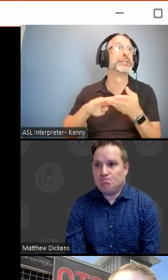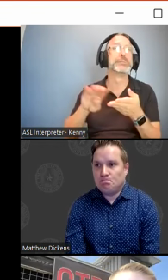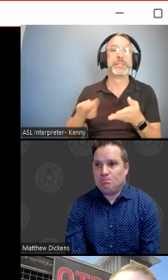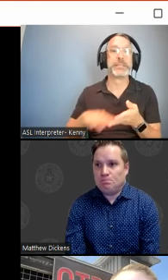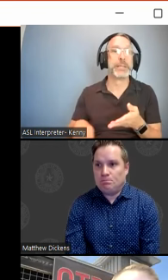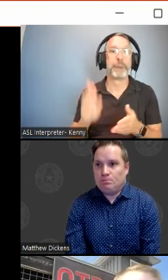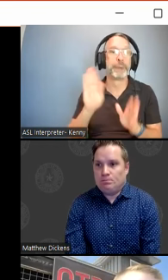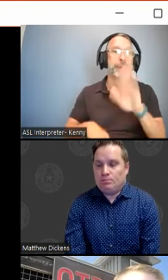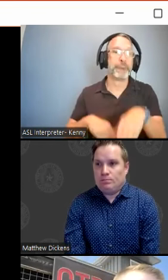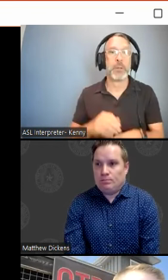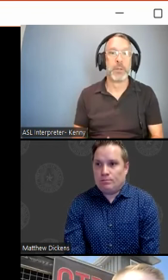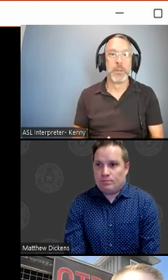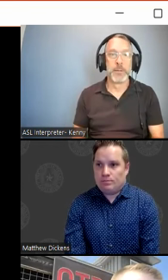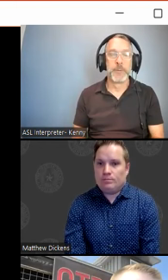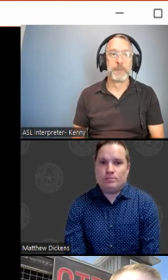blindly.